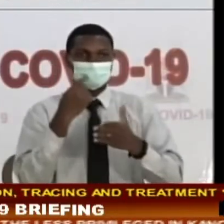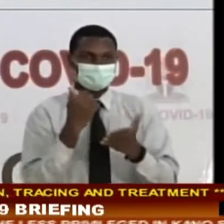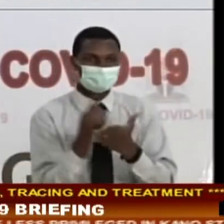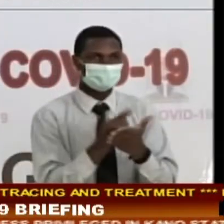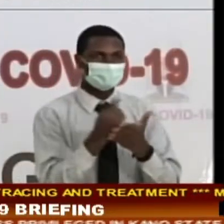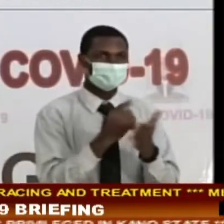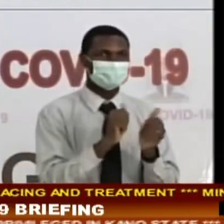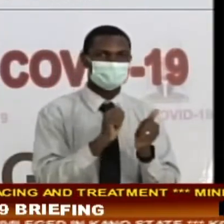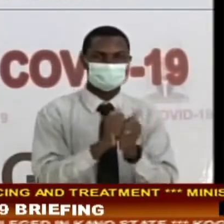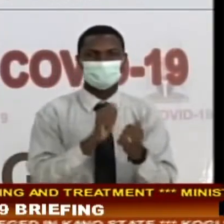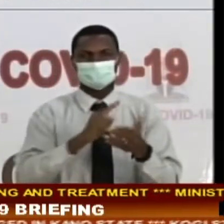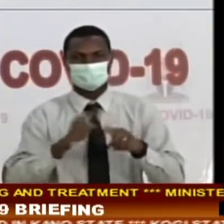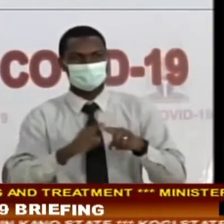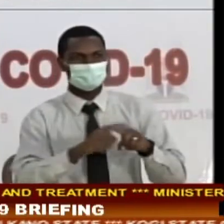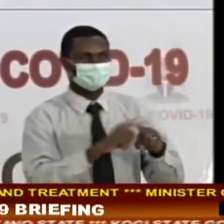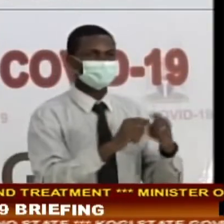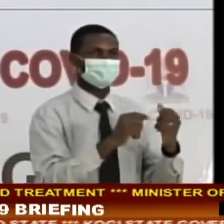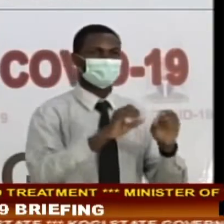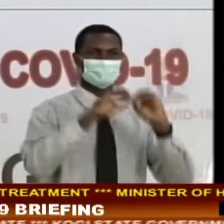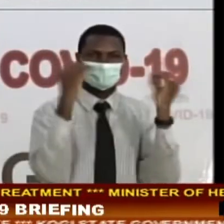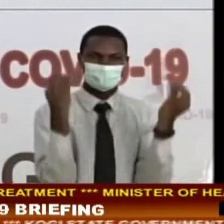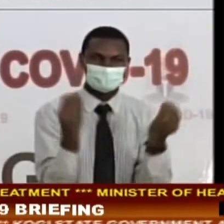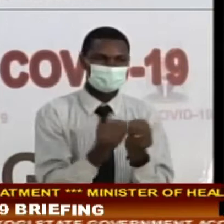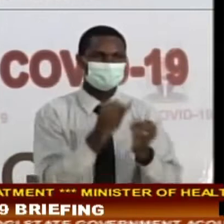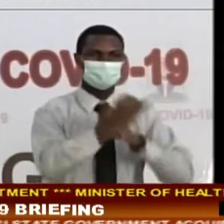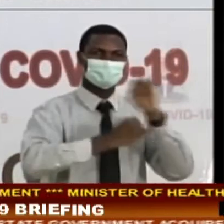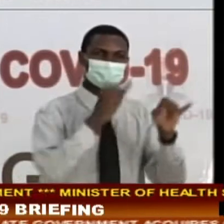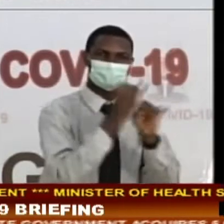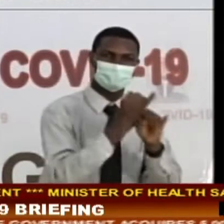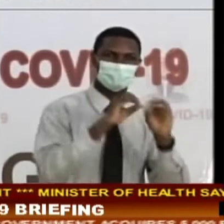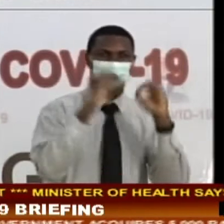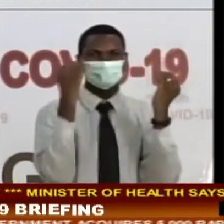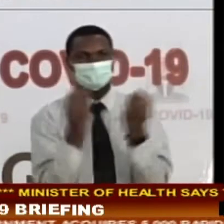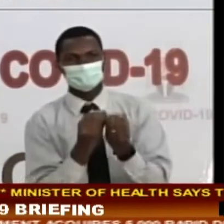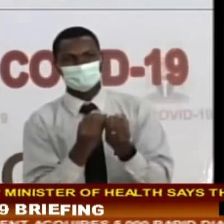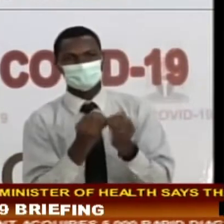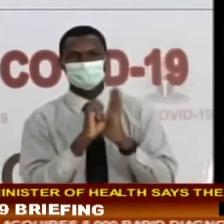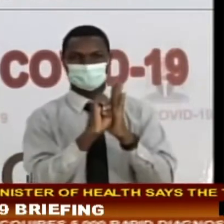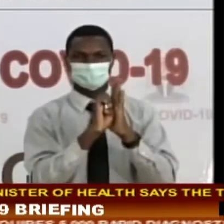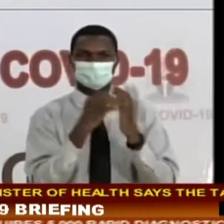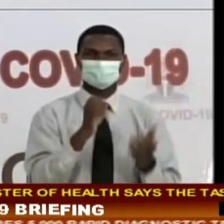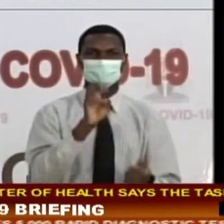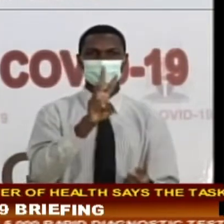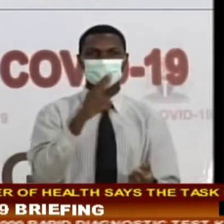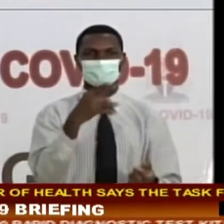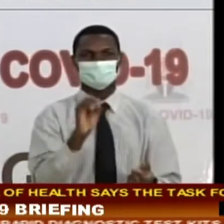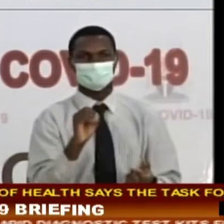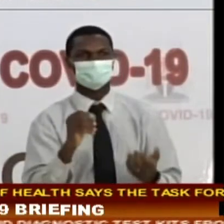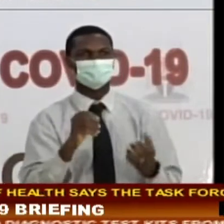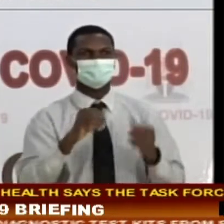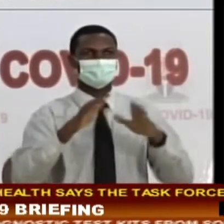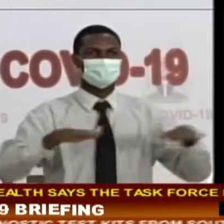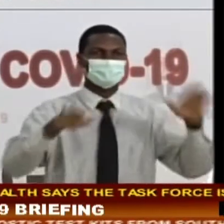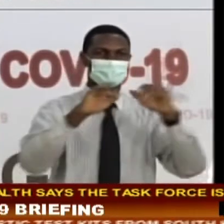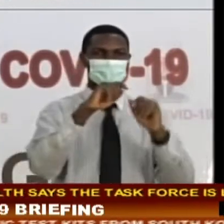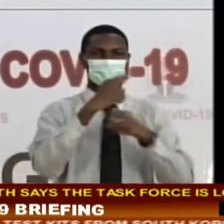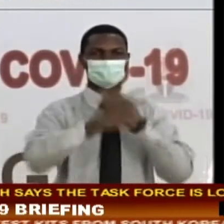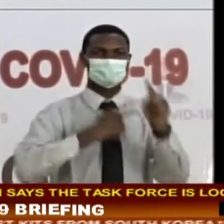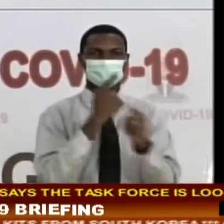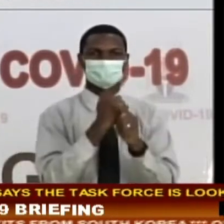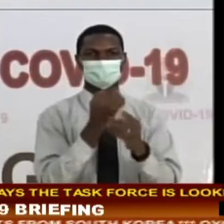multinationals and development Partners such as the World Health Organization and Global fund uh who help us in